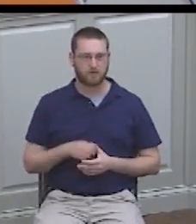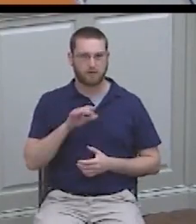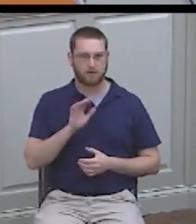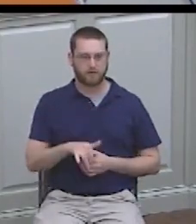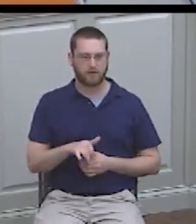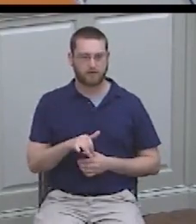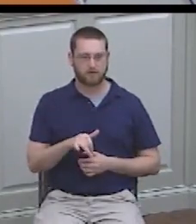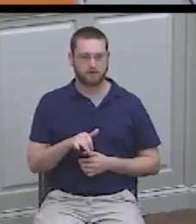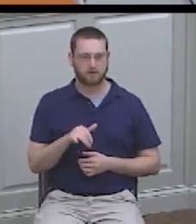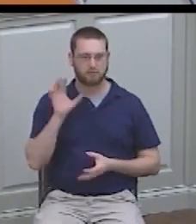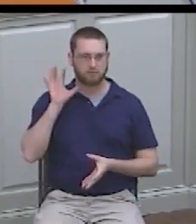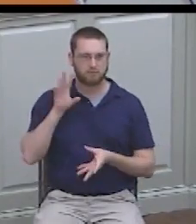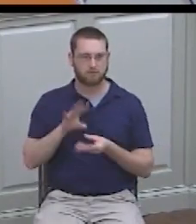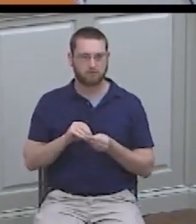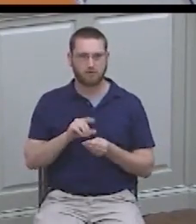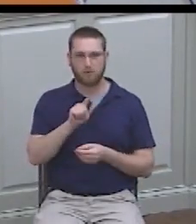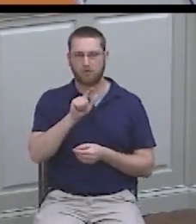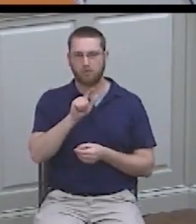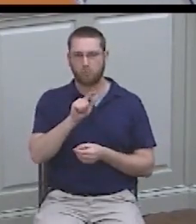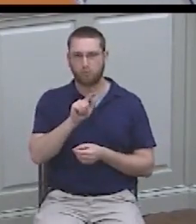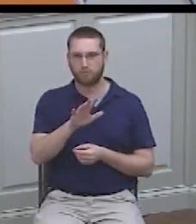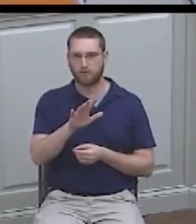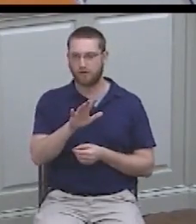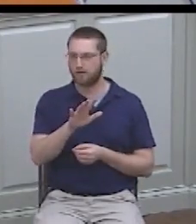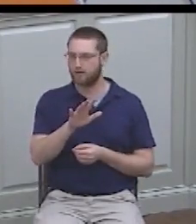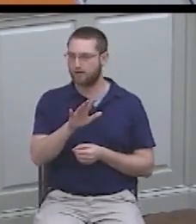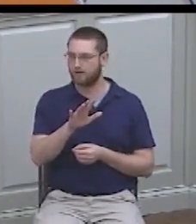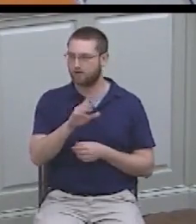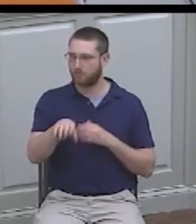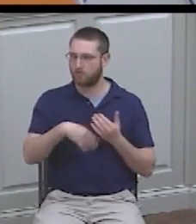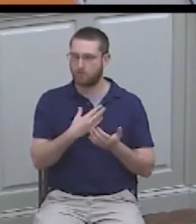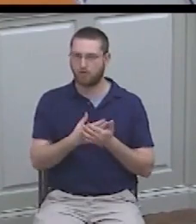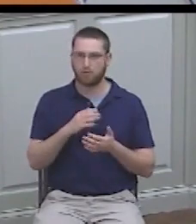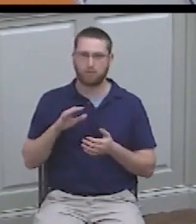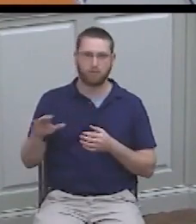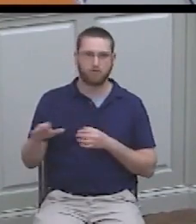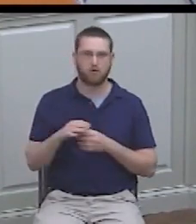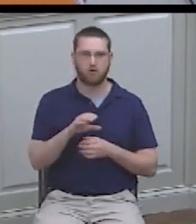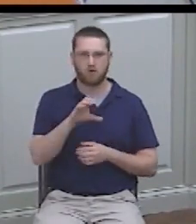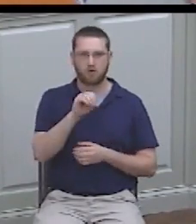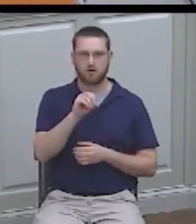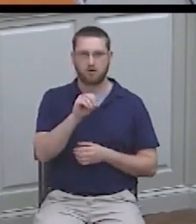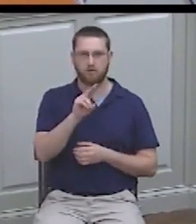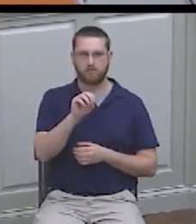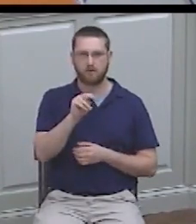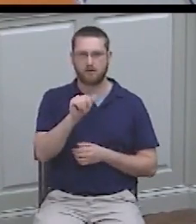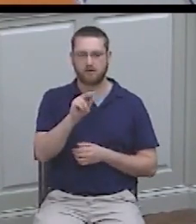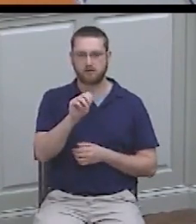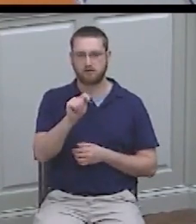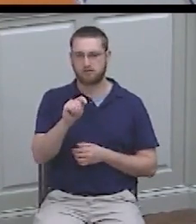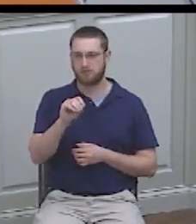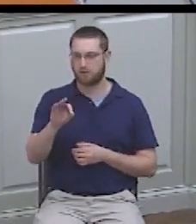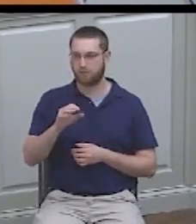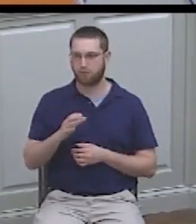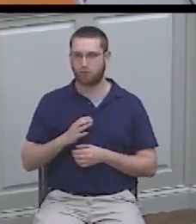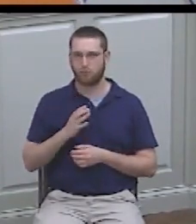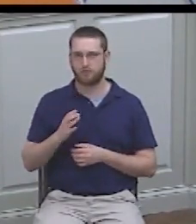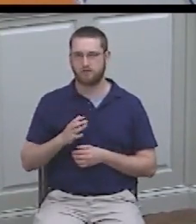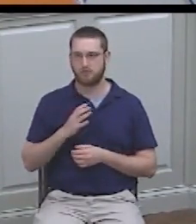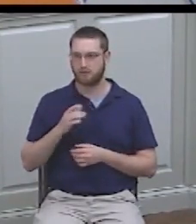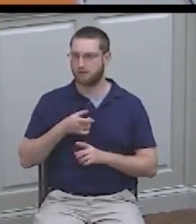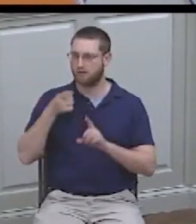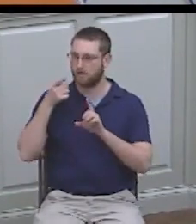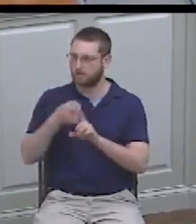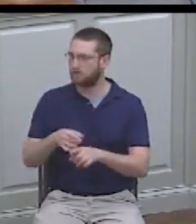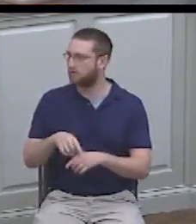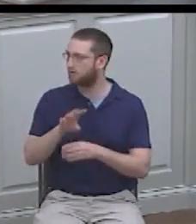culmination of your 25 covenants of courtesy that we've now amended to last through calendar year 2018.